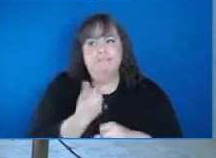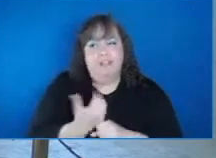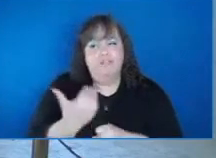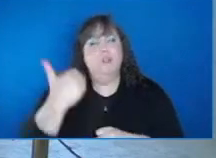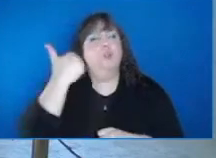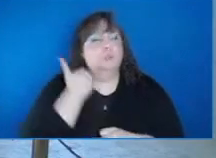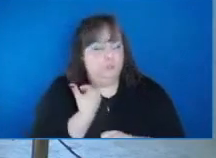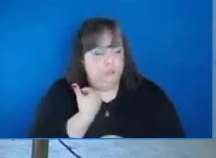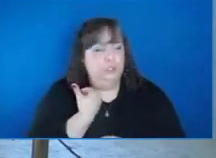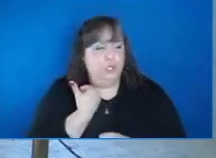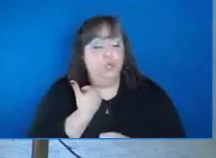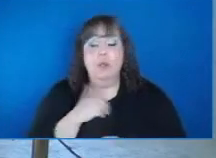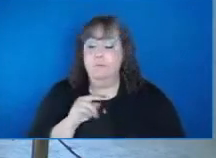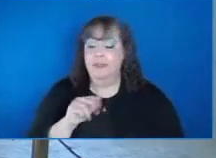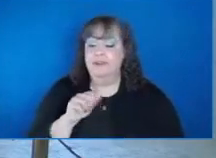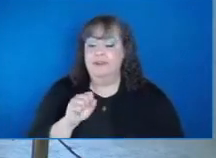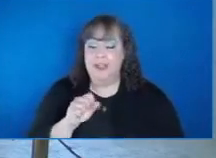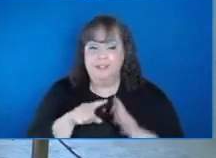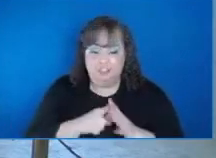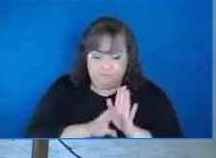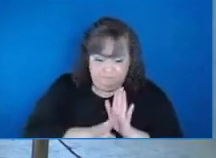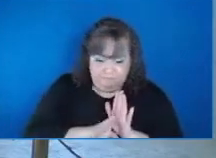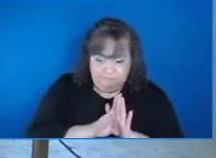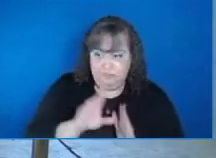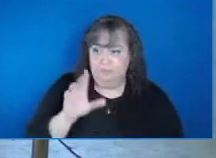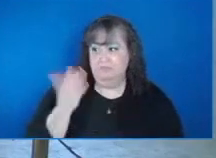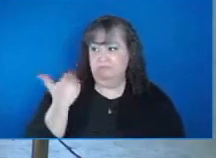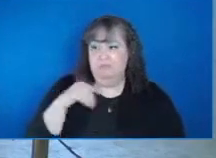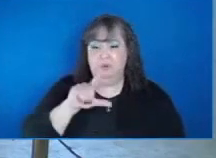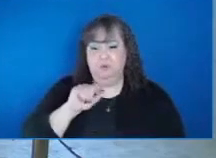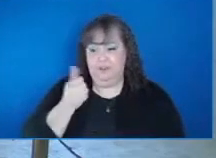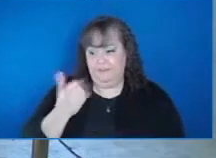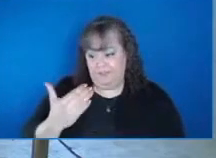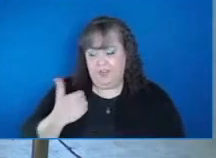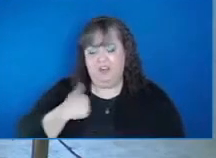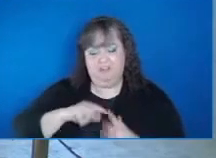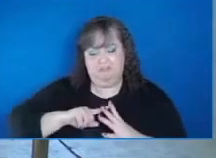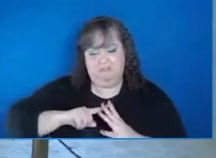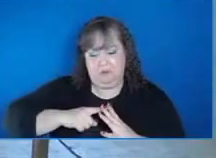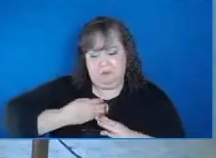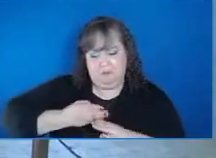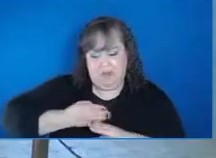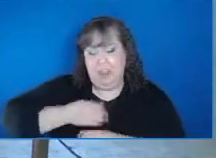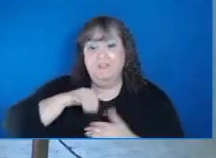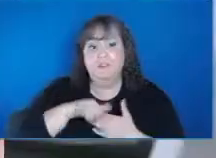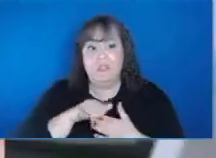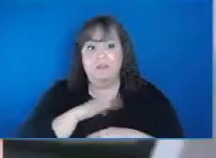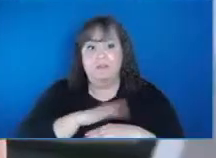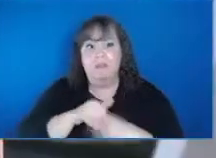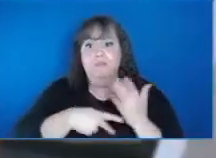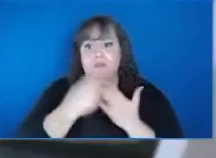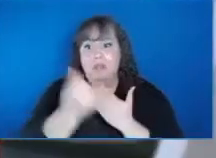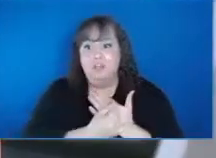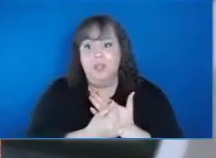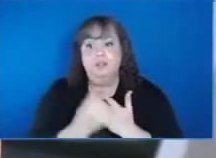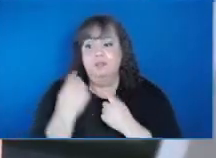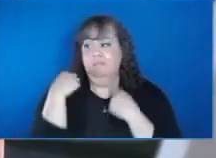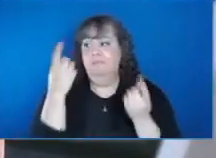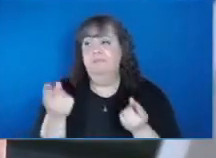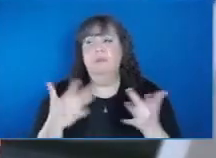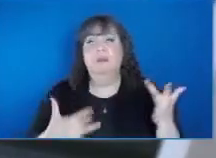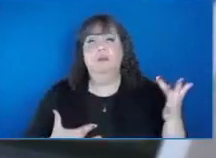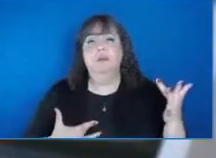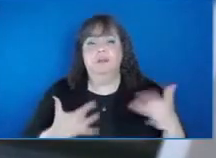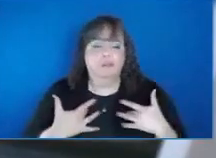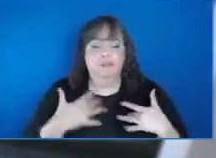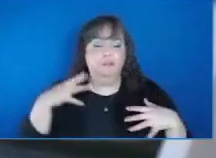initial development phase of DART in 2015, and I started shortly after that on the project as well. And it's just been a joy to join this team. One of the things that